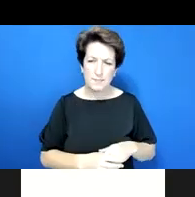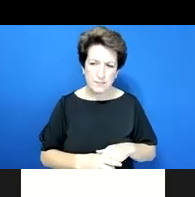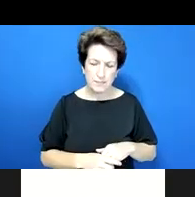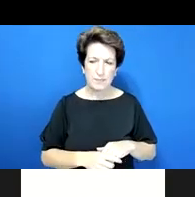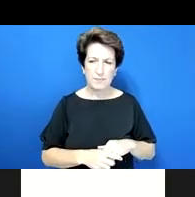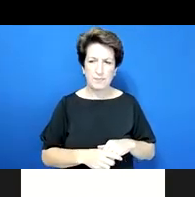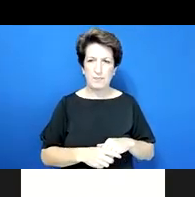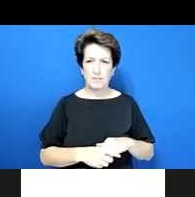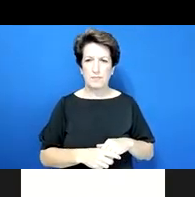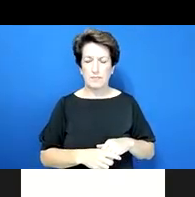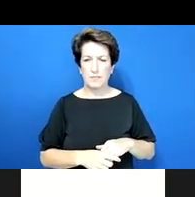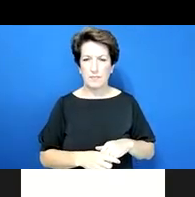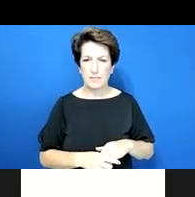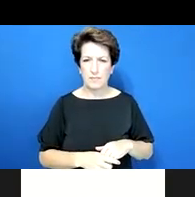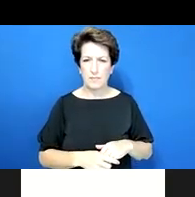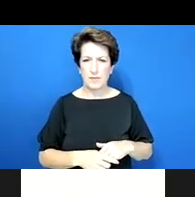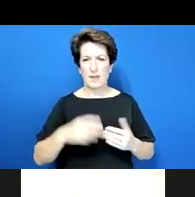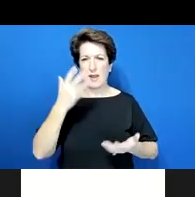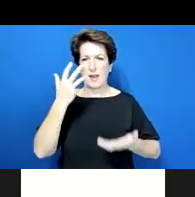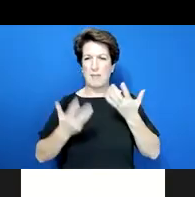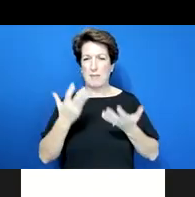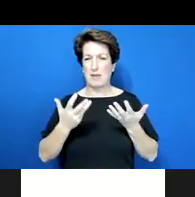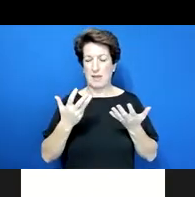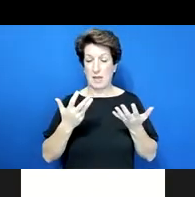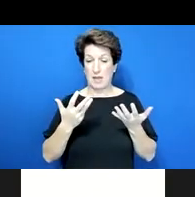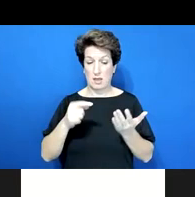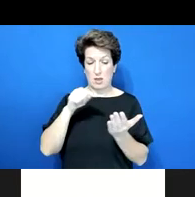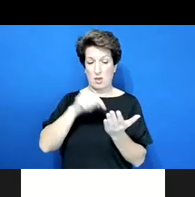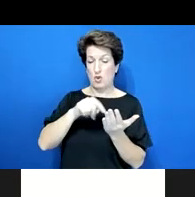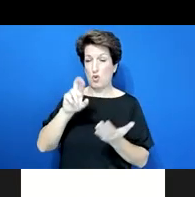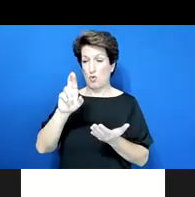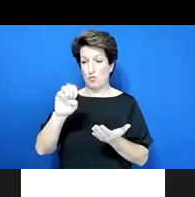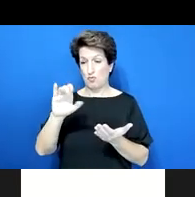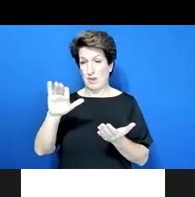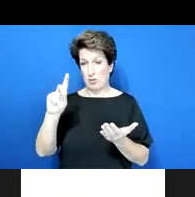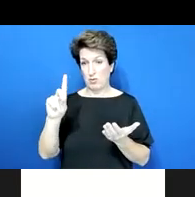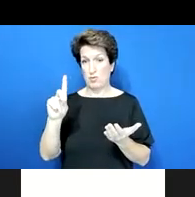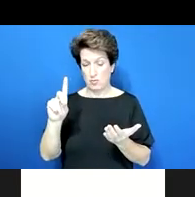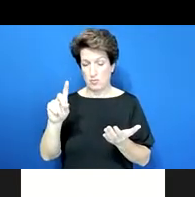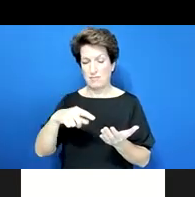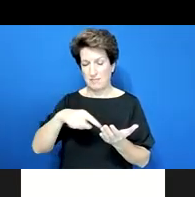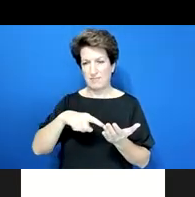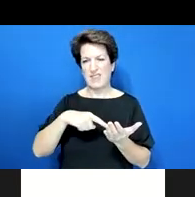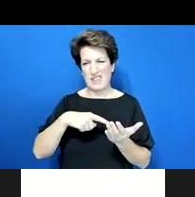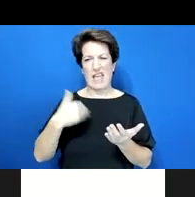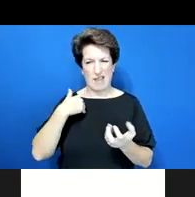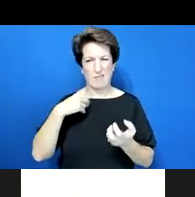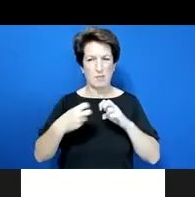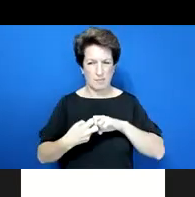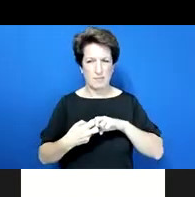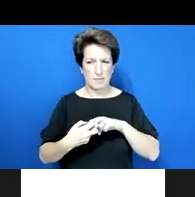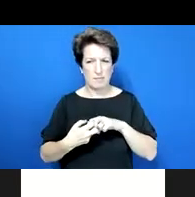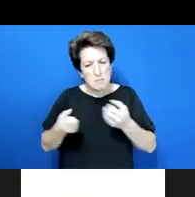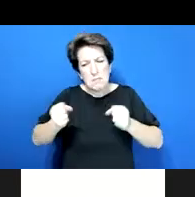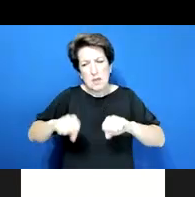issue is that there's an issue with her record, then that could be addressed, and that is